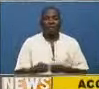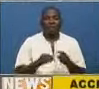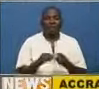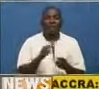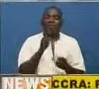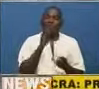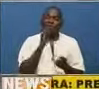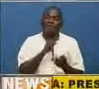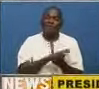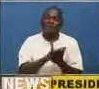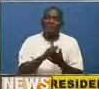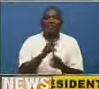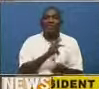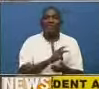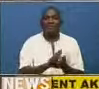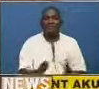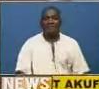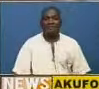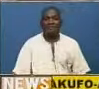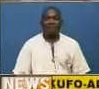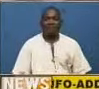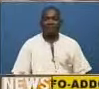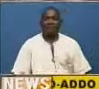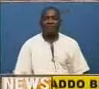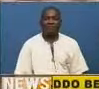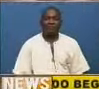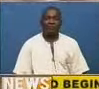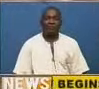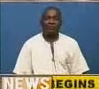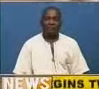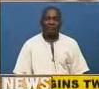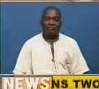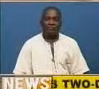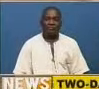manage and maintain the facility.